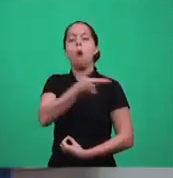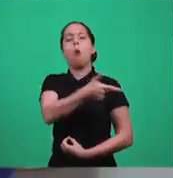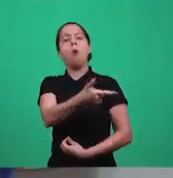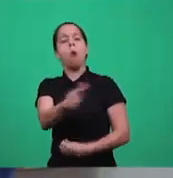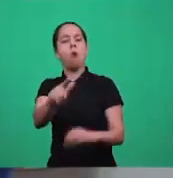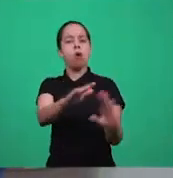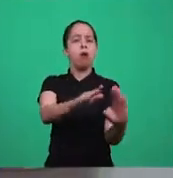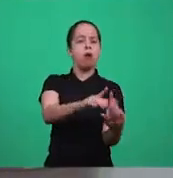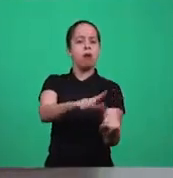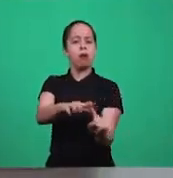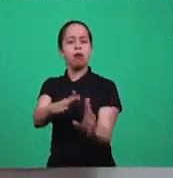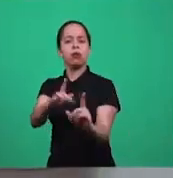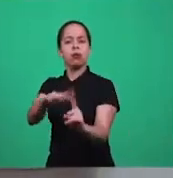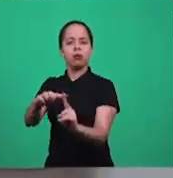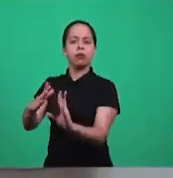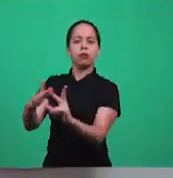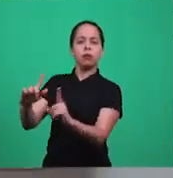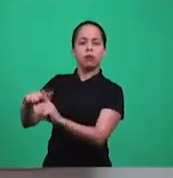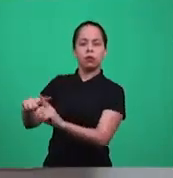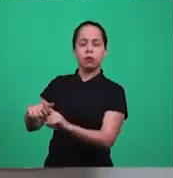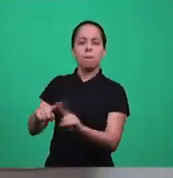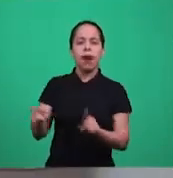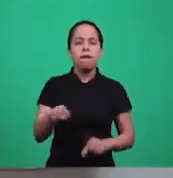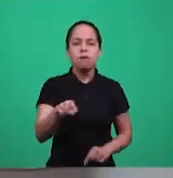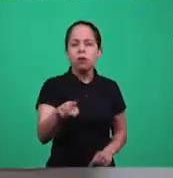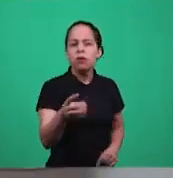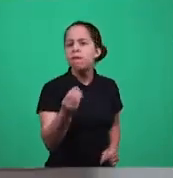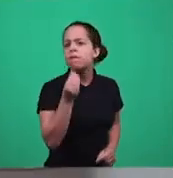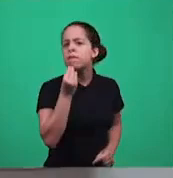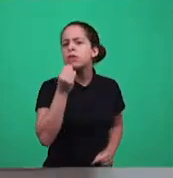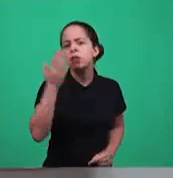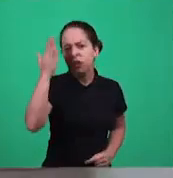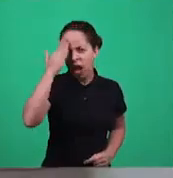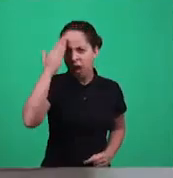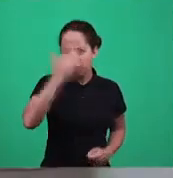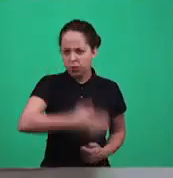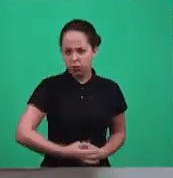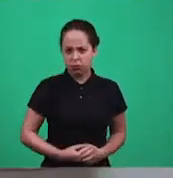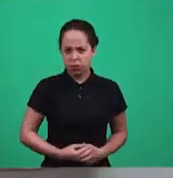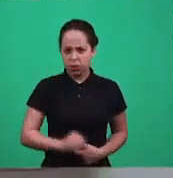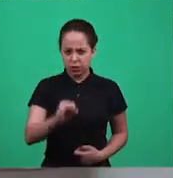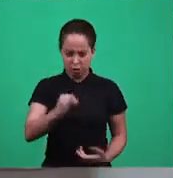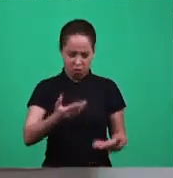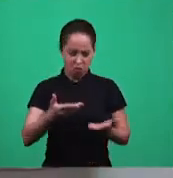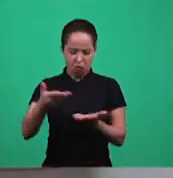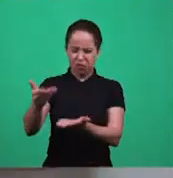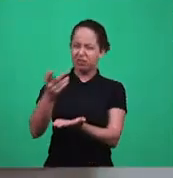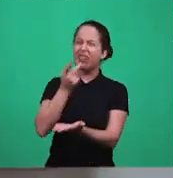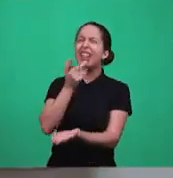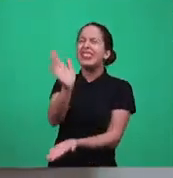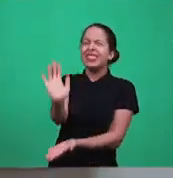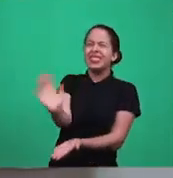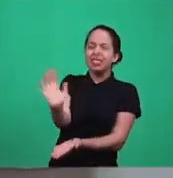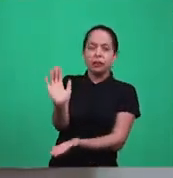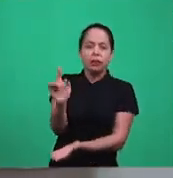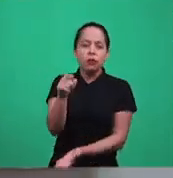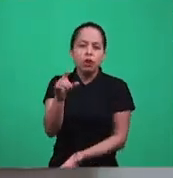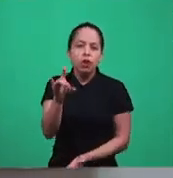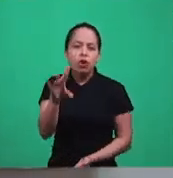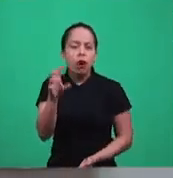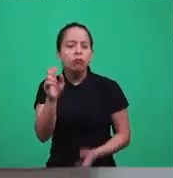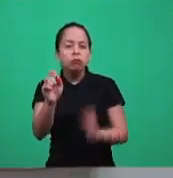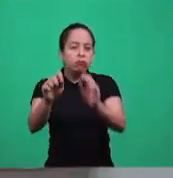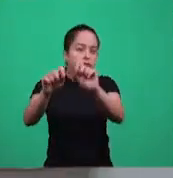groups might know it too. But you, do you know it? Sometimes you may have rejected